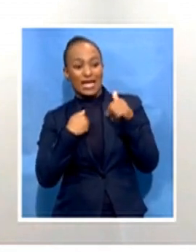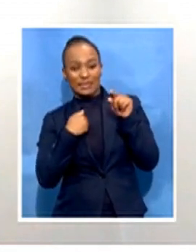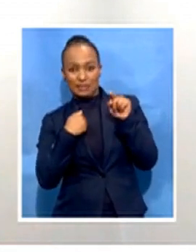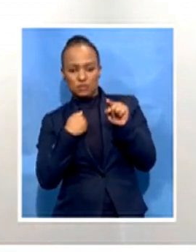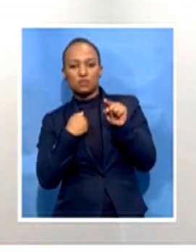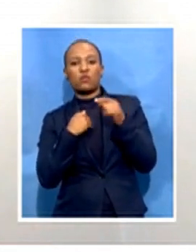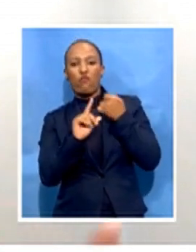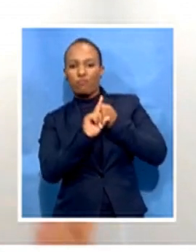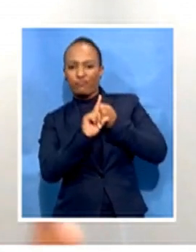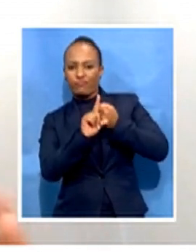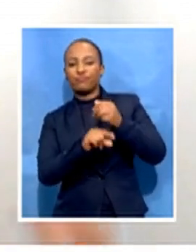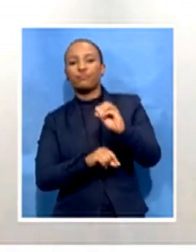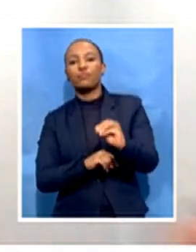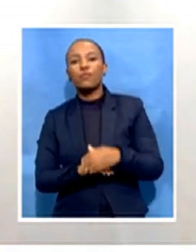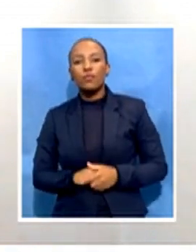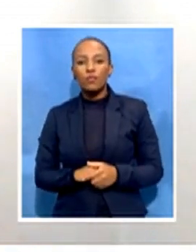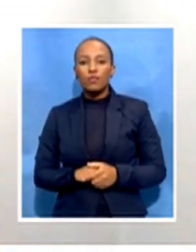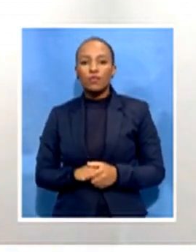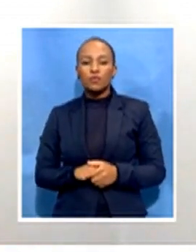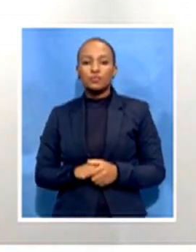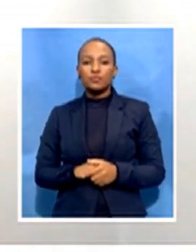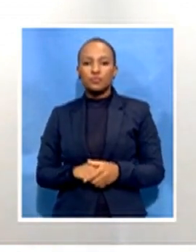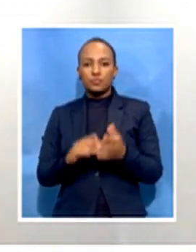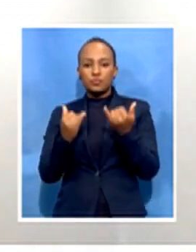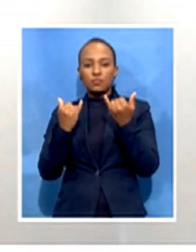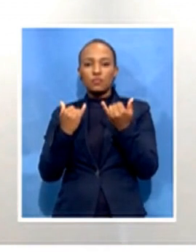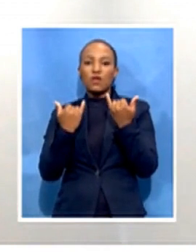I'll end there for now. When we get to solutions, I'll make a few